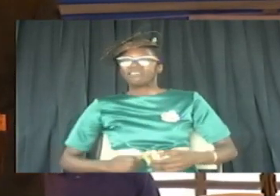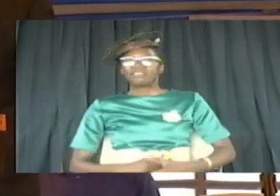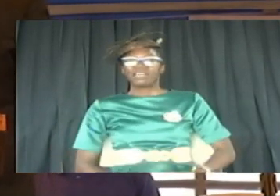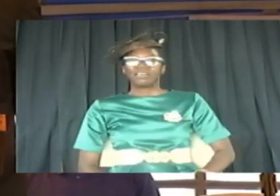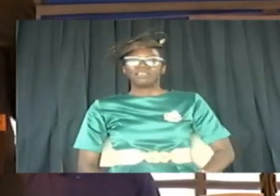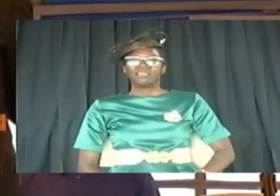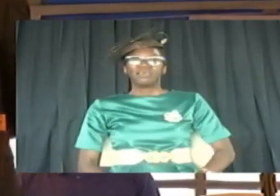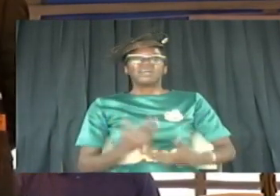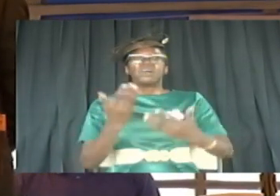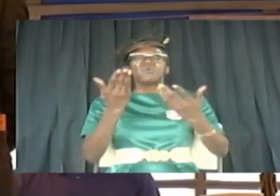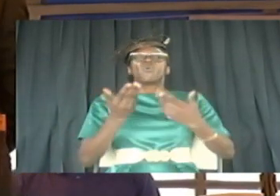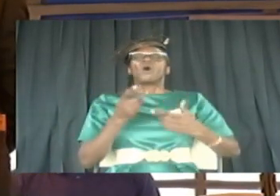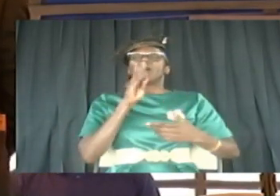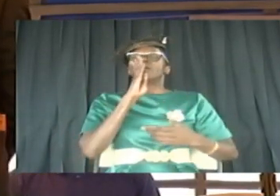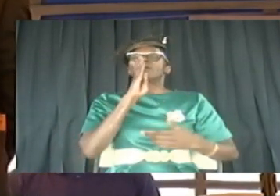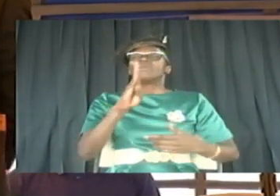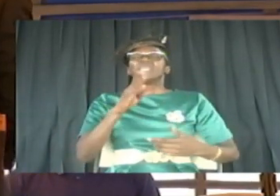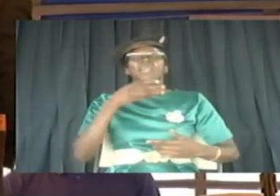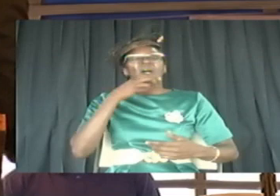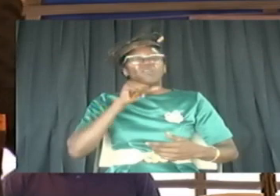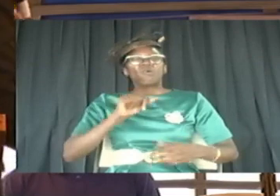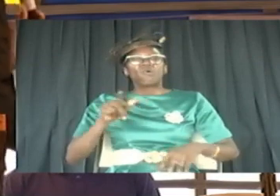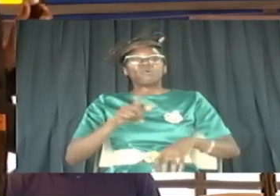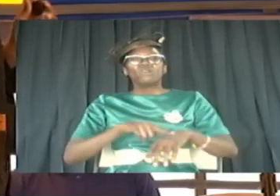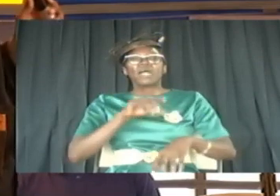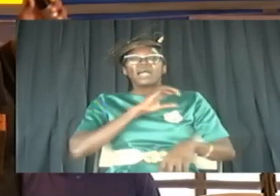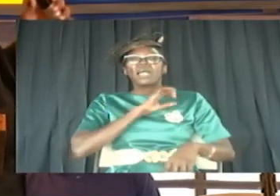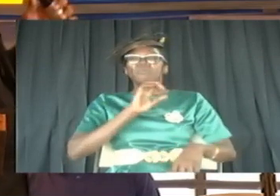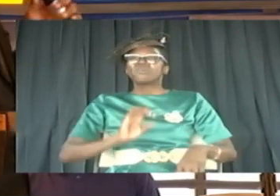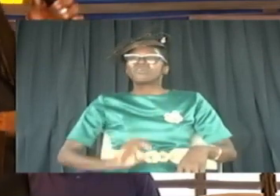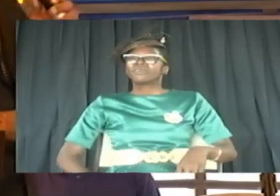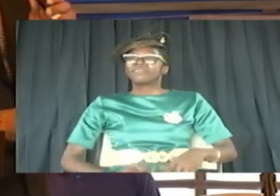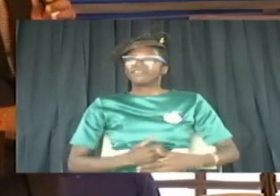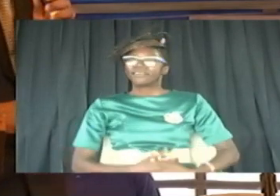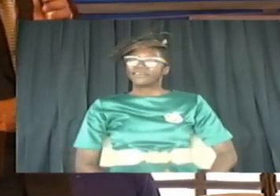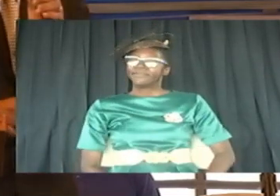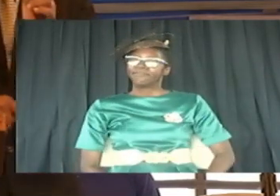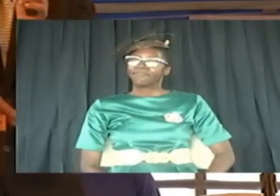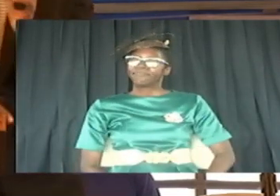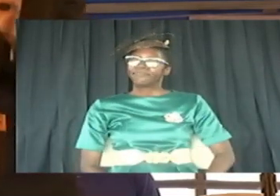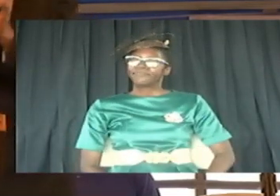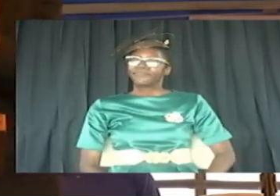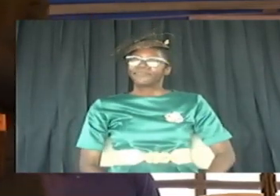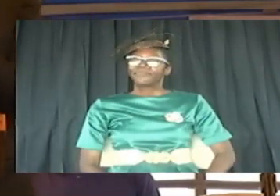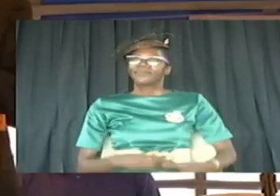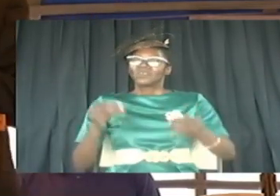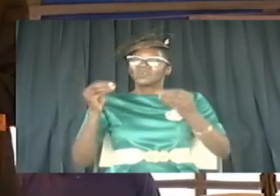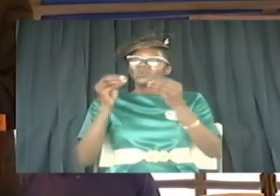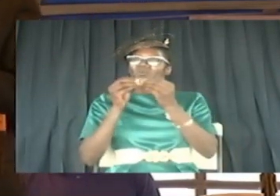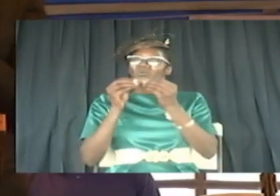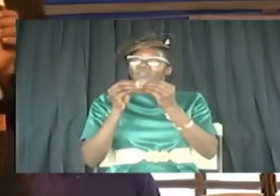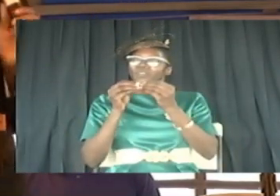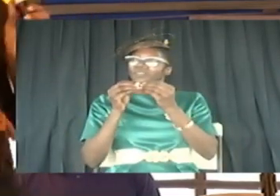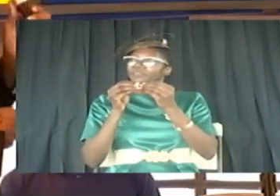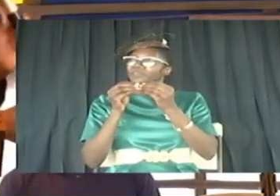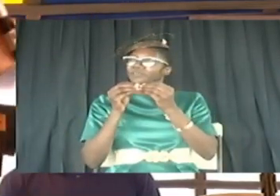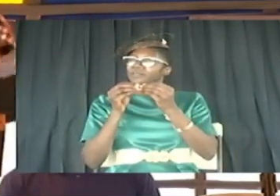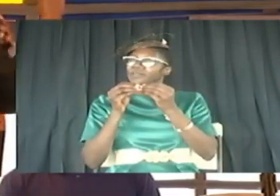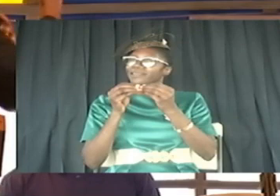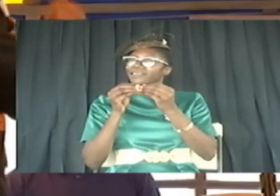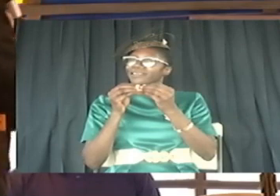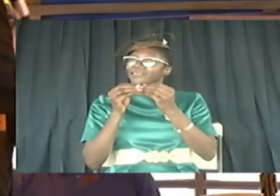I want to be an old-time Christian with a Christian